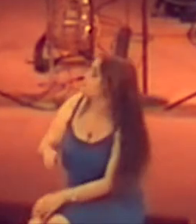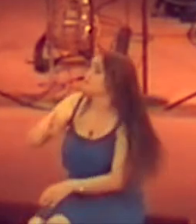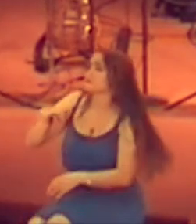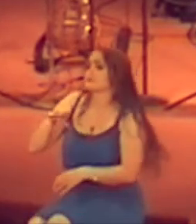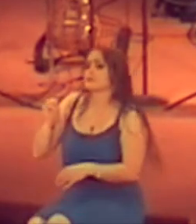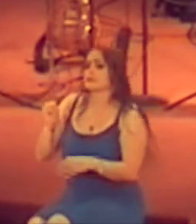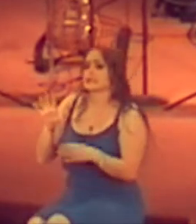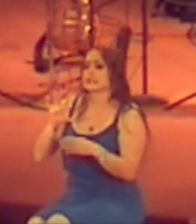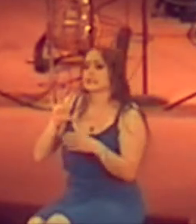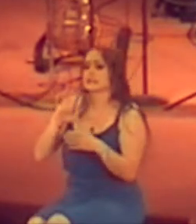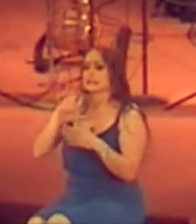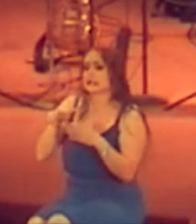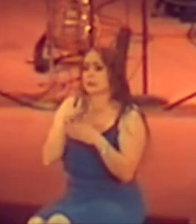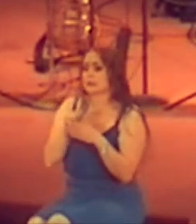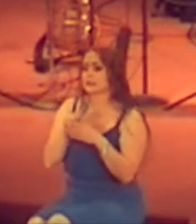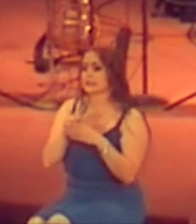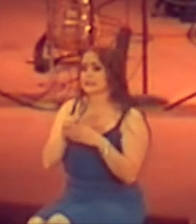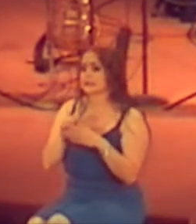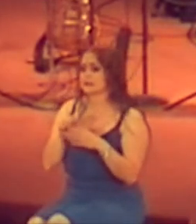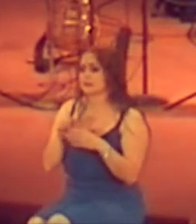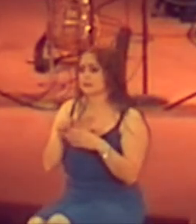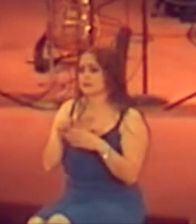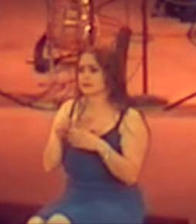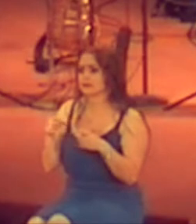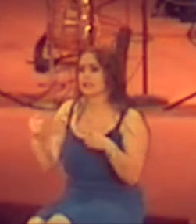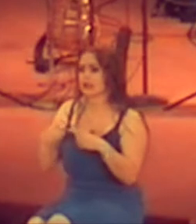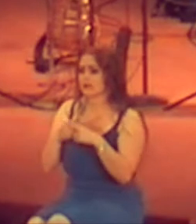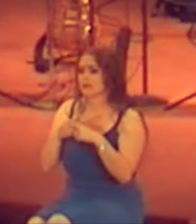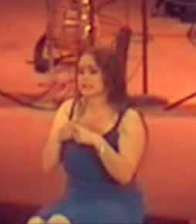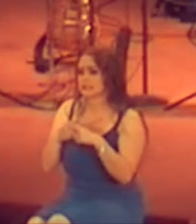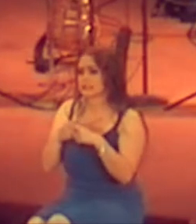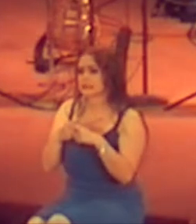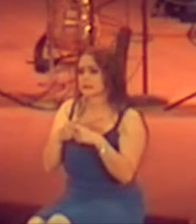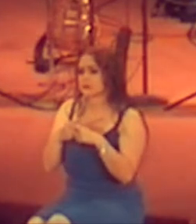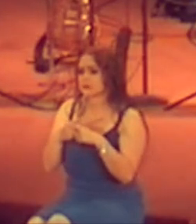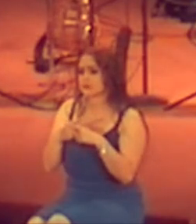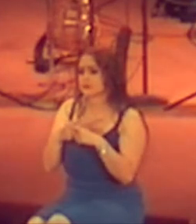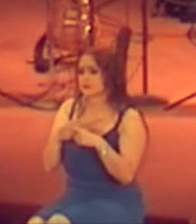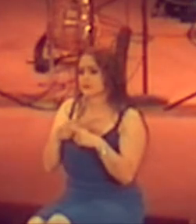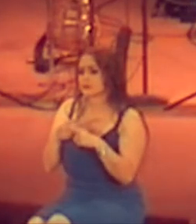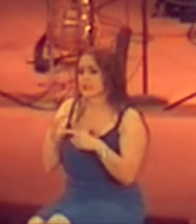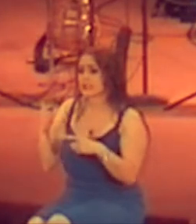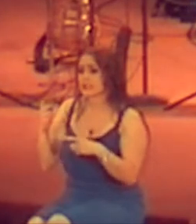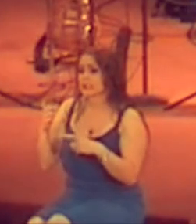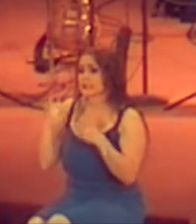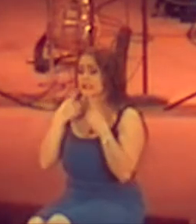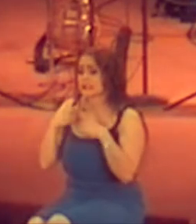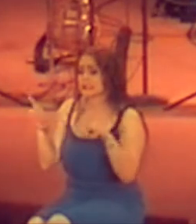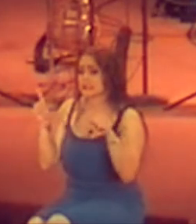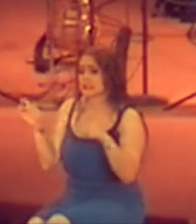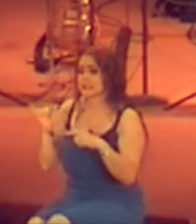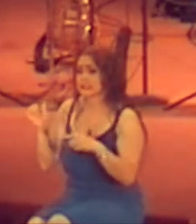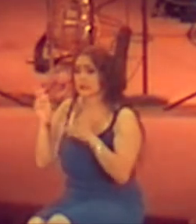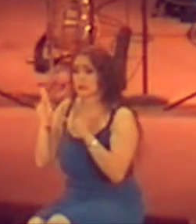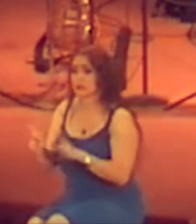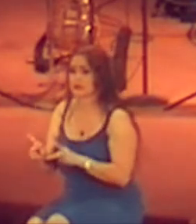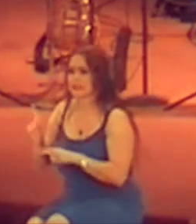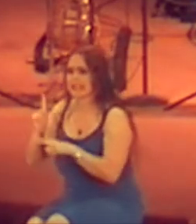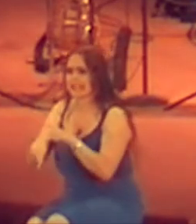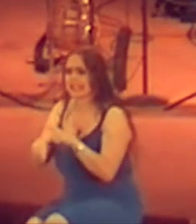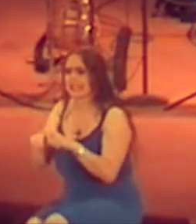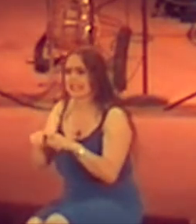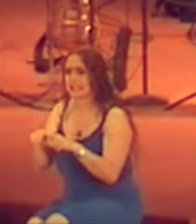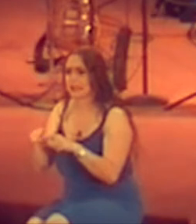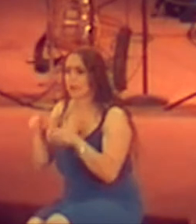the contradictory state of affairs and then denounces it. The denunciation declares that the same person should not be capable of